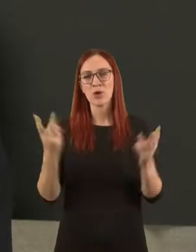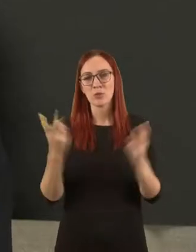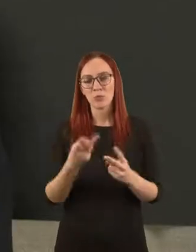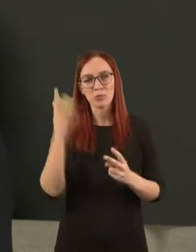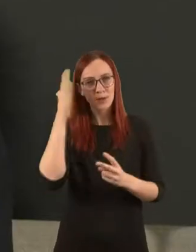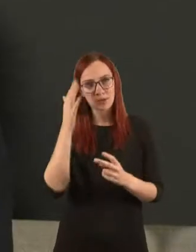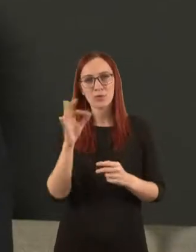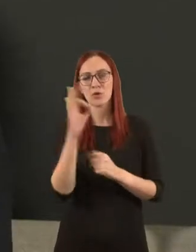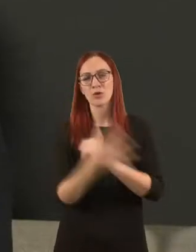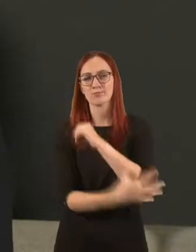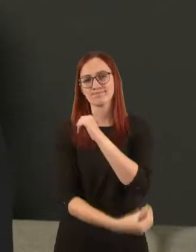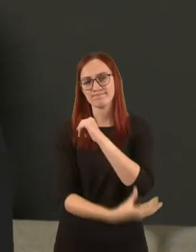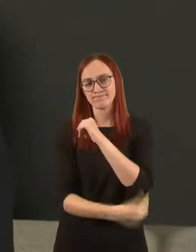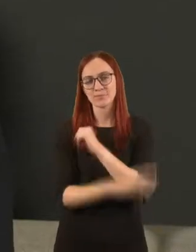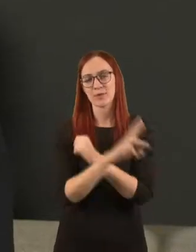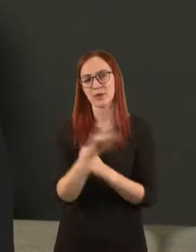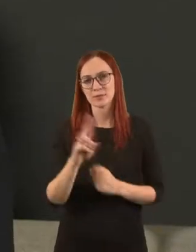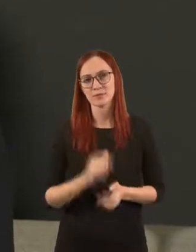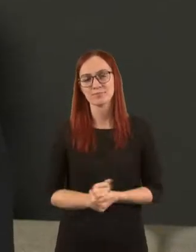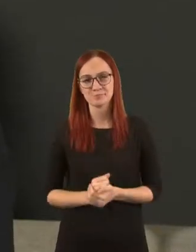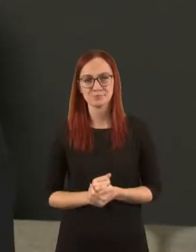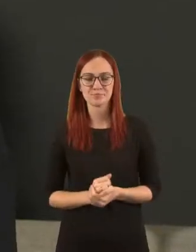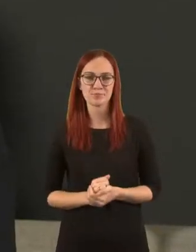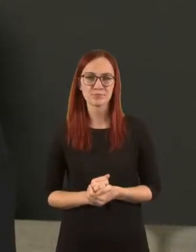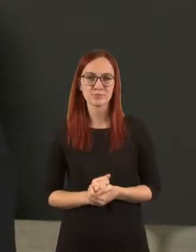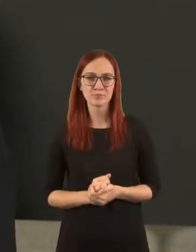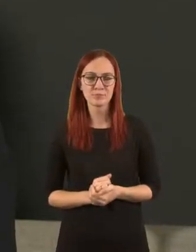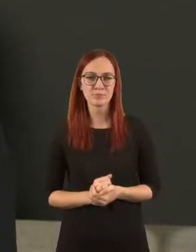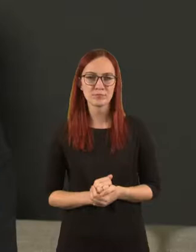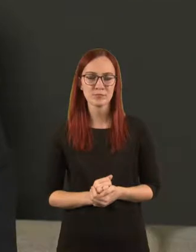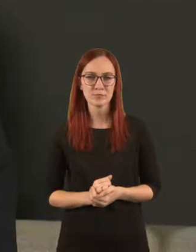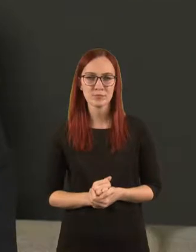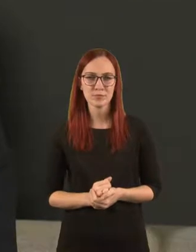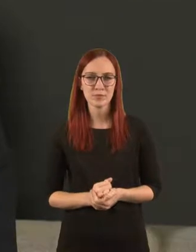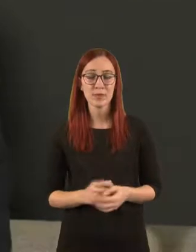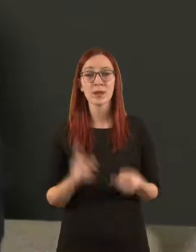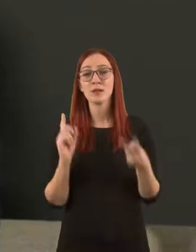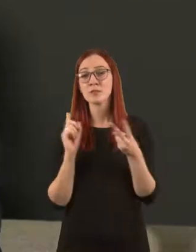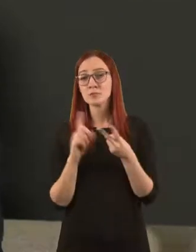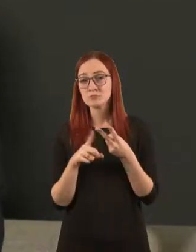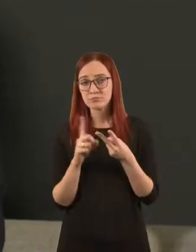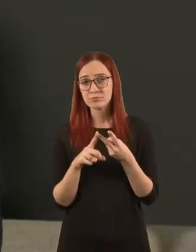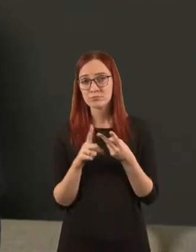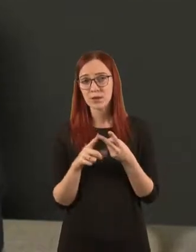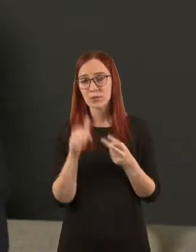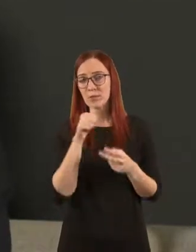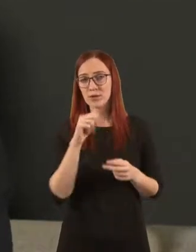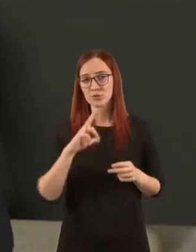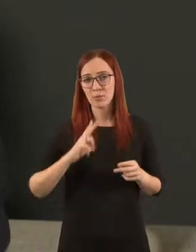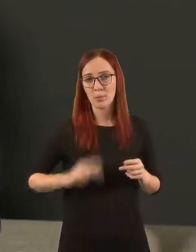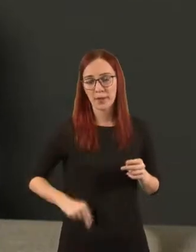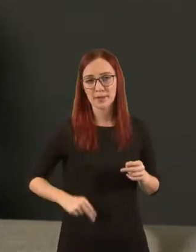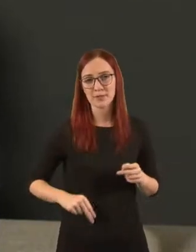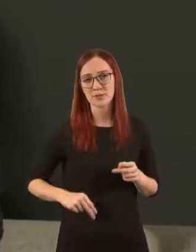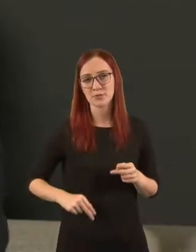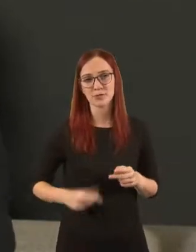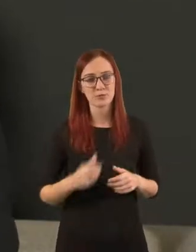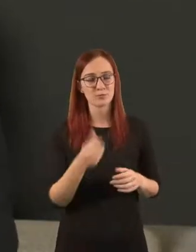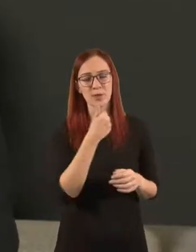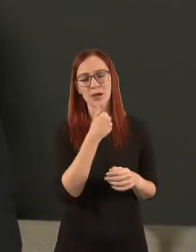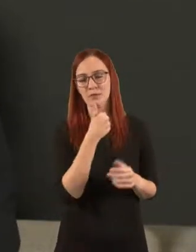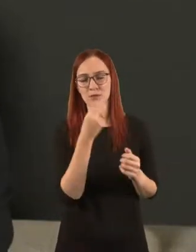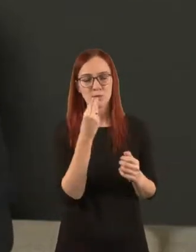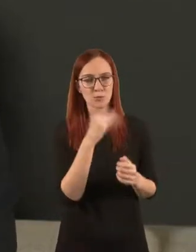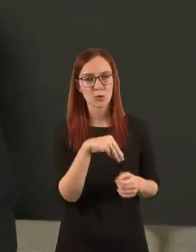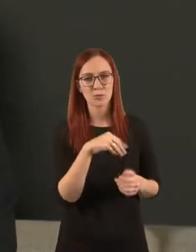will be able to achieve our goals once we have a reply to the question, what should we do with those who live in